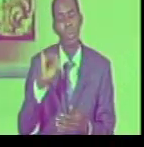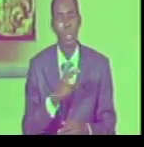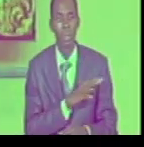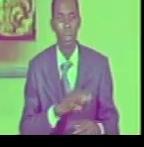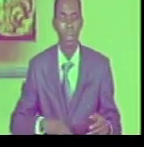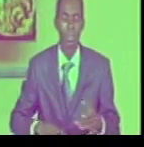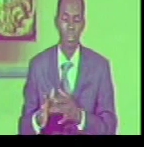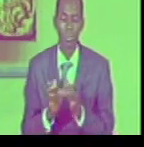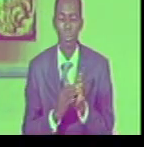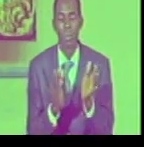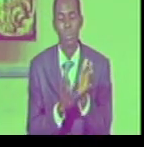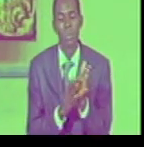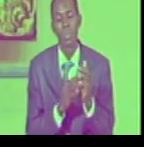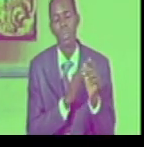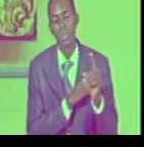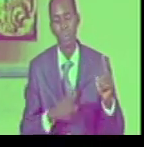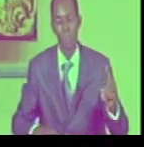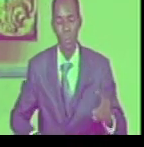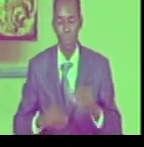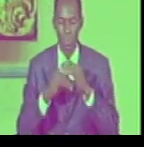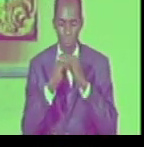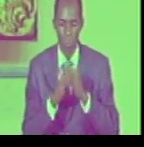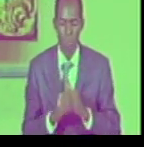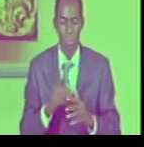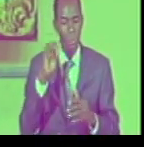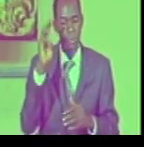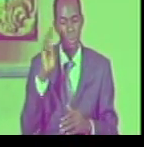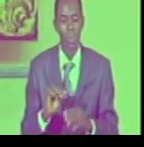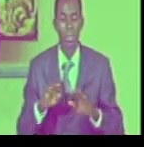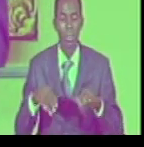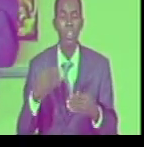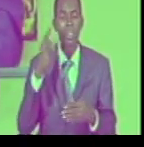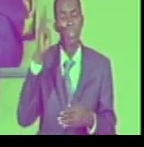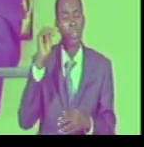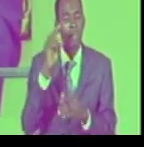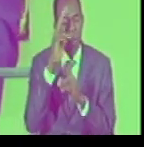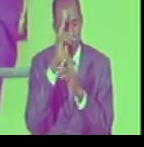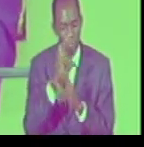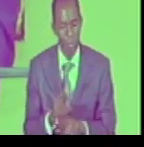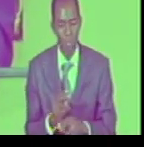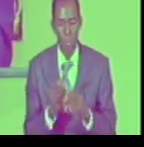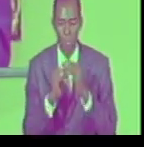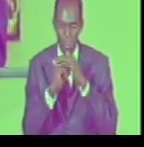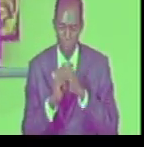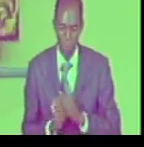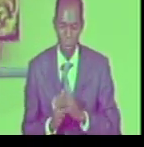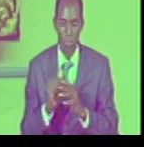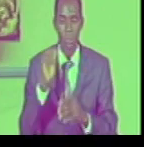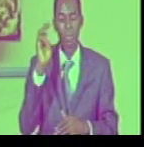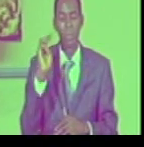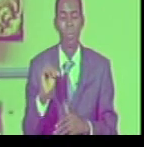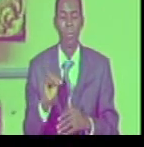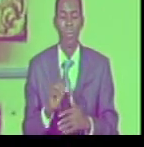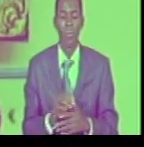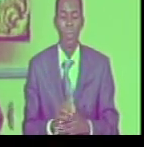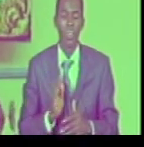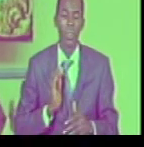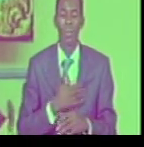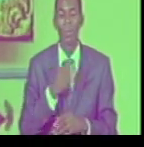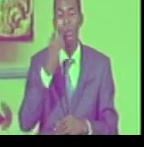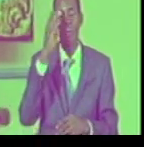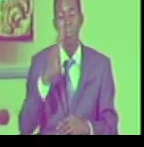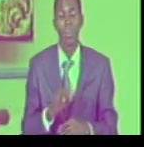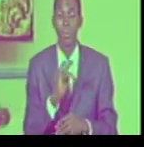Lord. Magnify his name. Give him glory. Give him honor. Give him adoration. Our God is